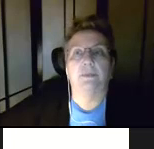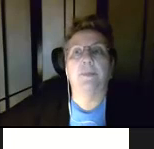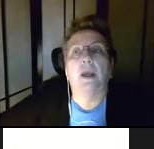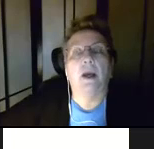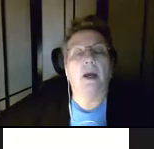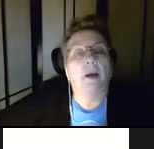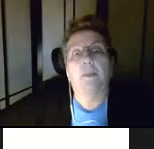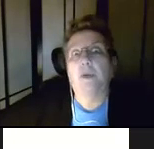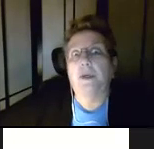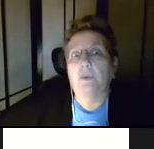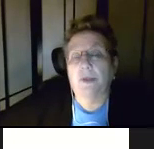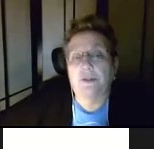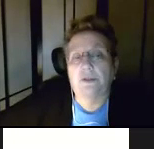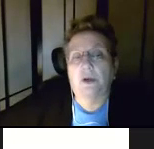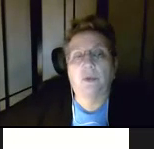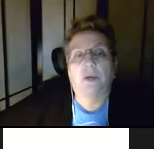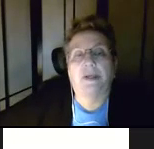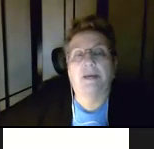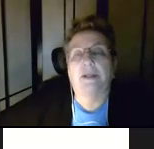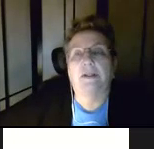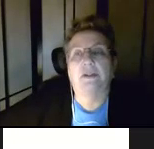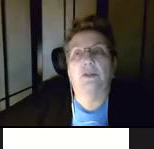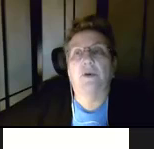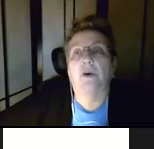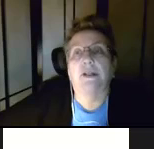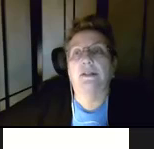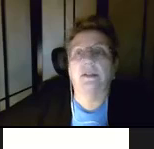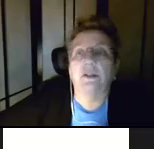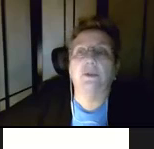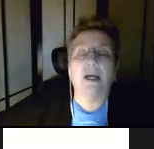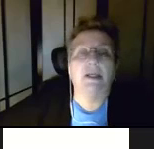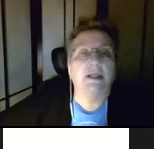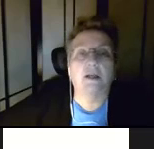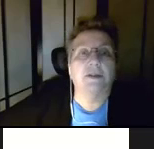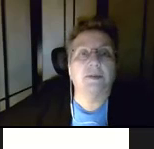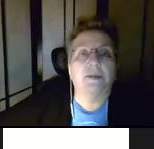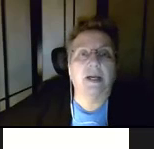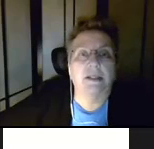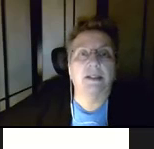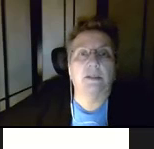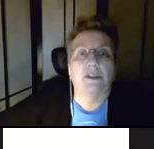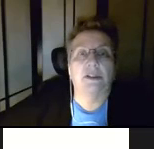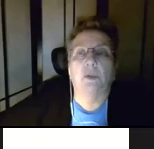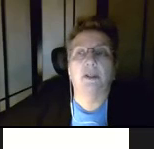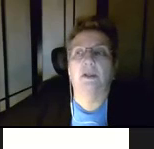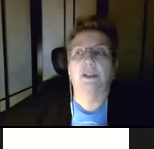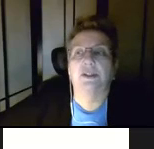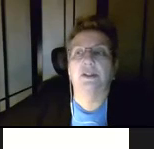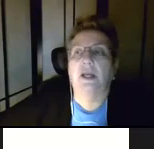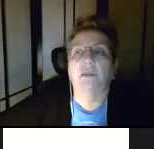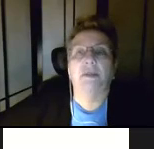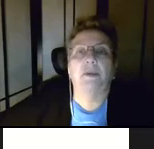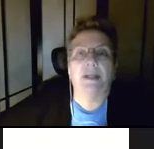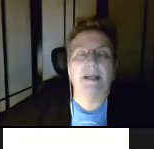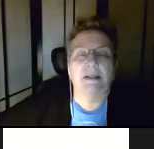new. What we do know and what we have answered so far is that you will not get COVID from the vaccine, which is one of the questions